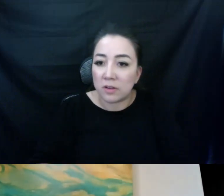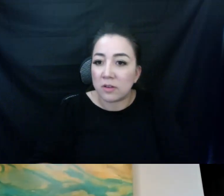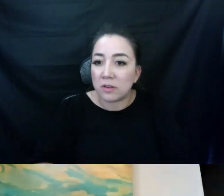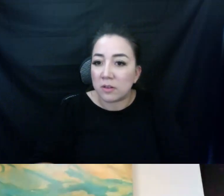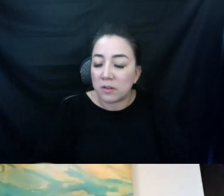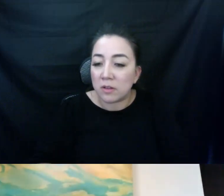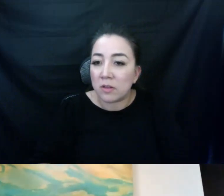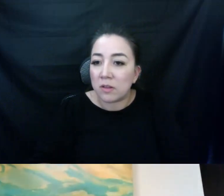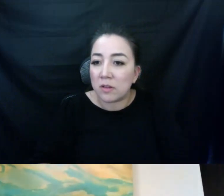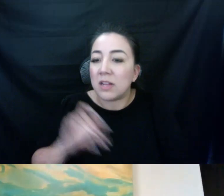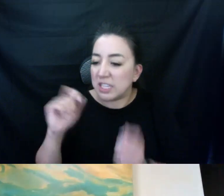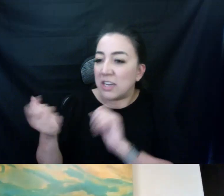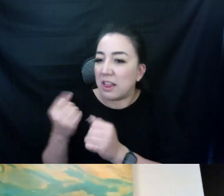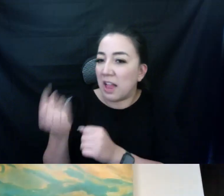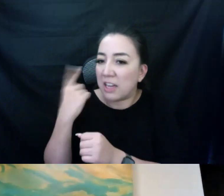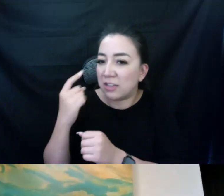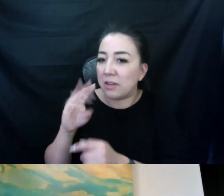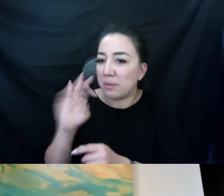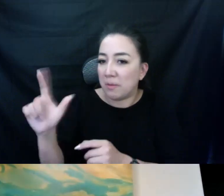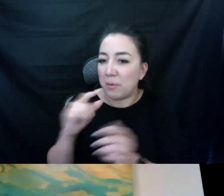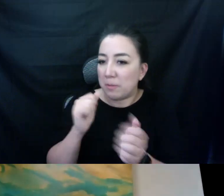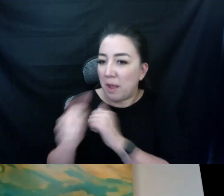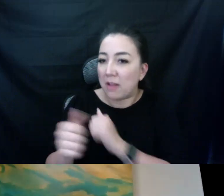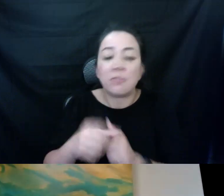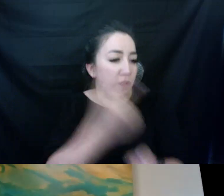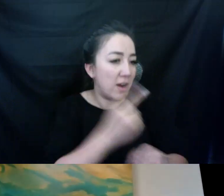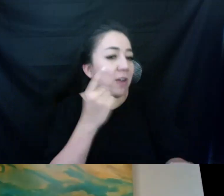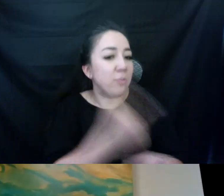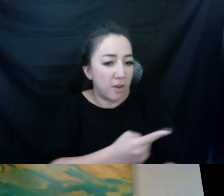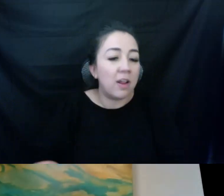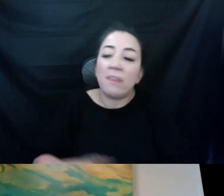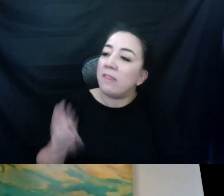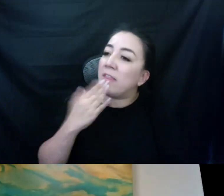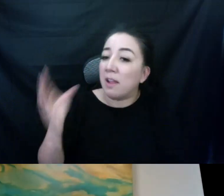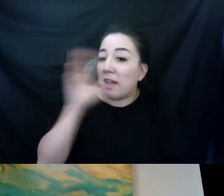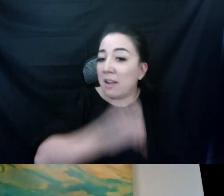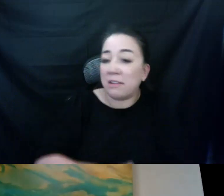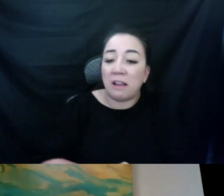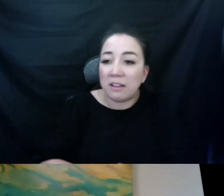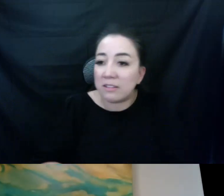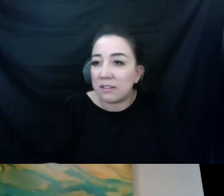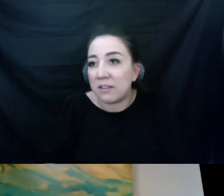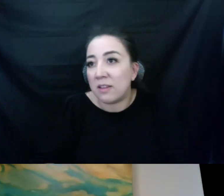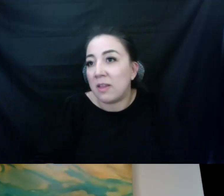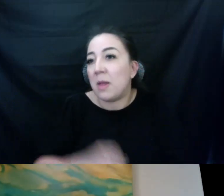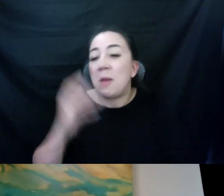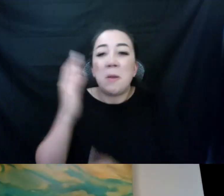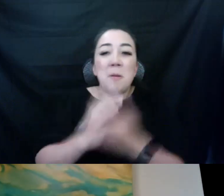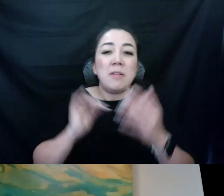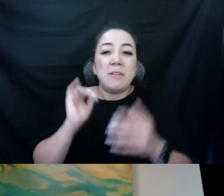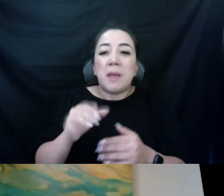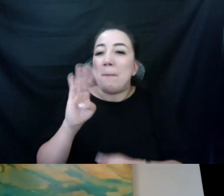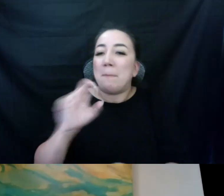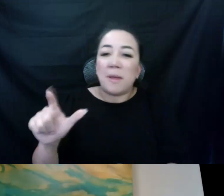last changed, year yeah. after the bill had Right. died. Okay, thank you. I guess there are parts of that bill that are